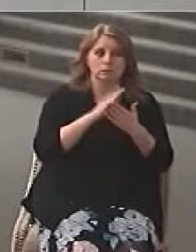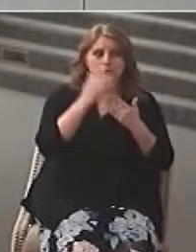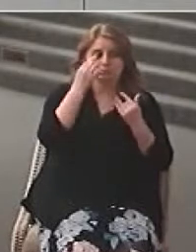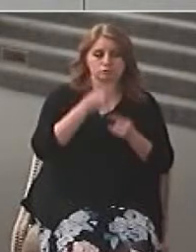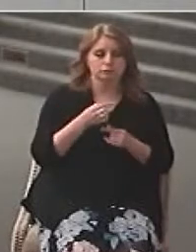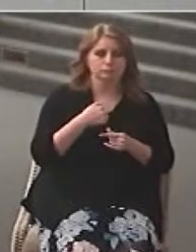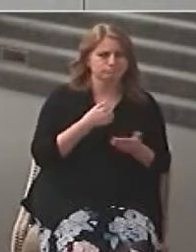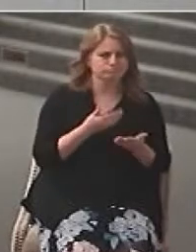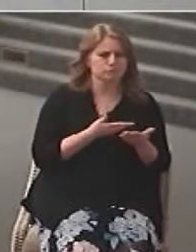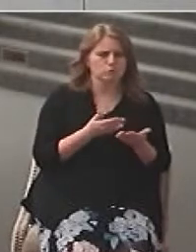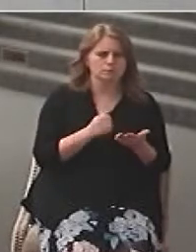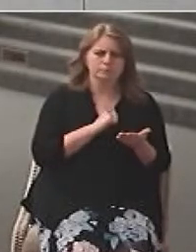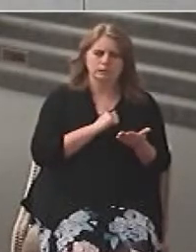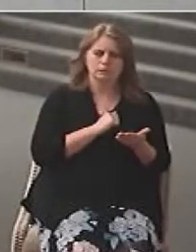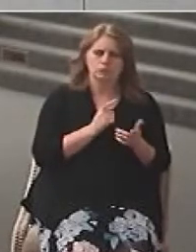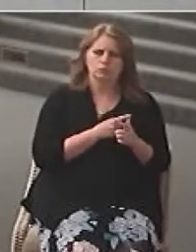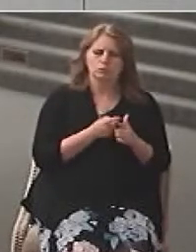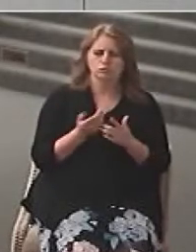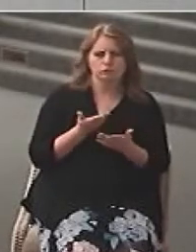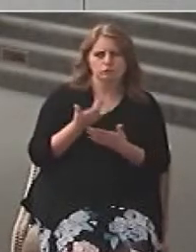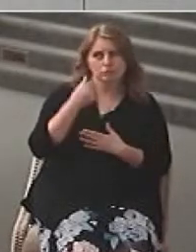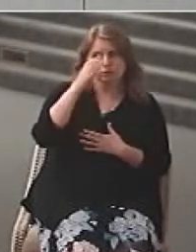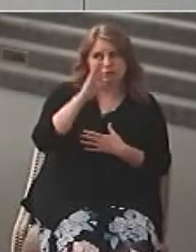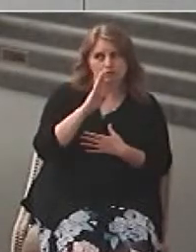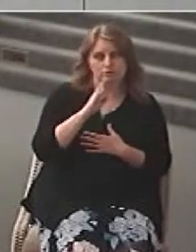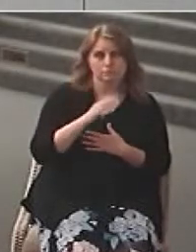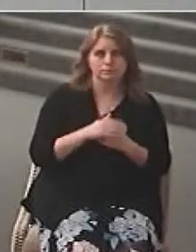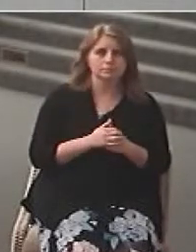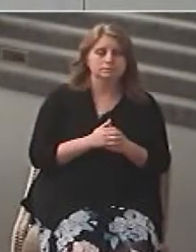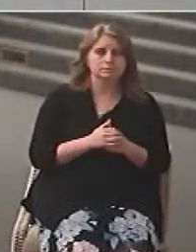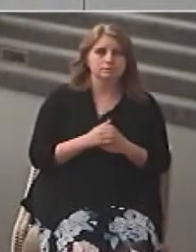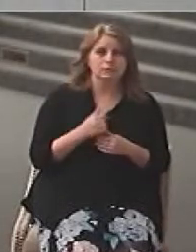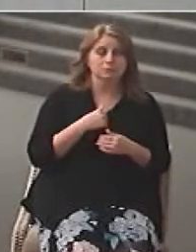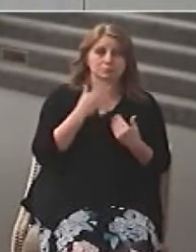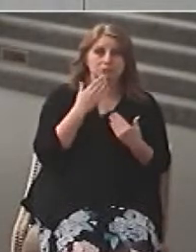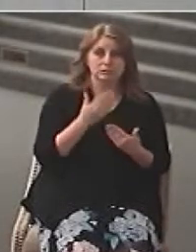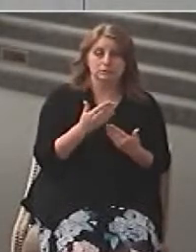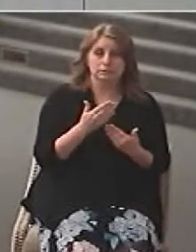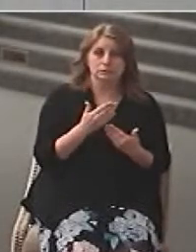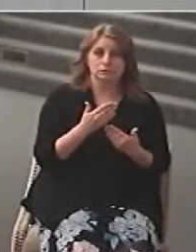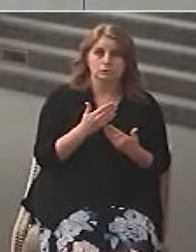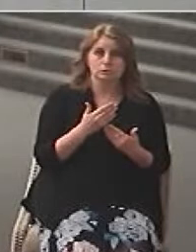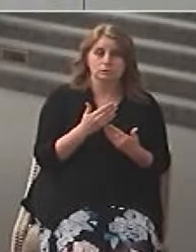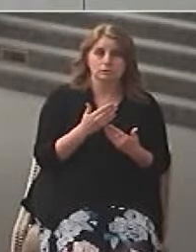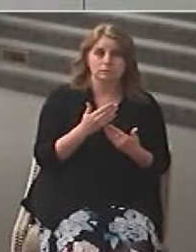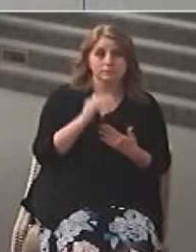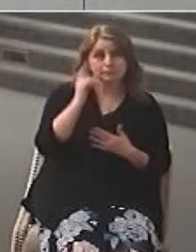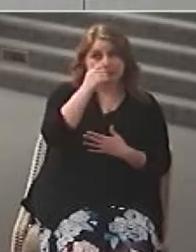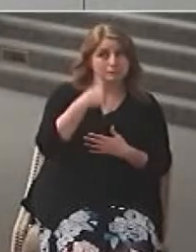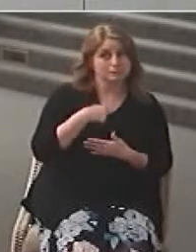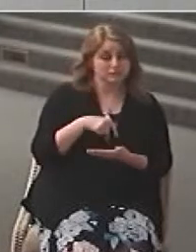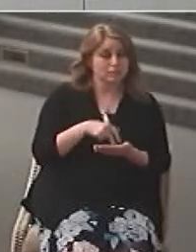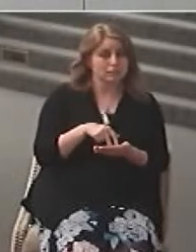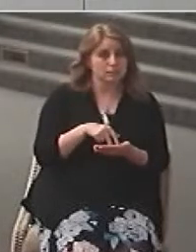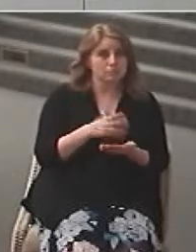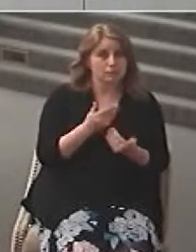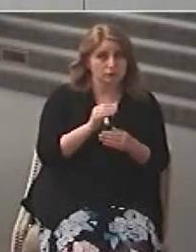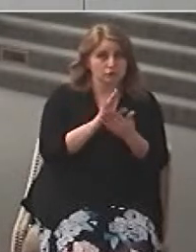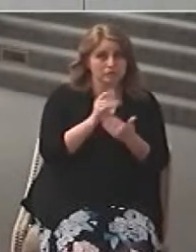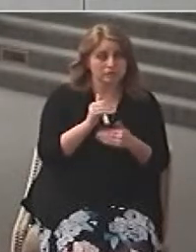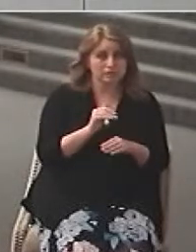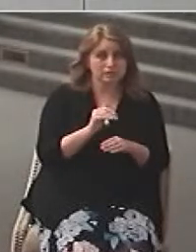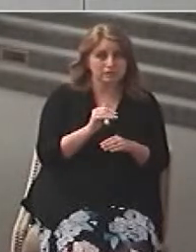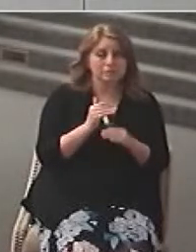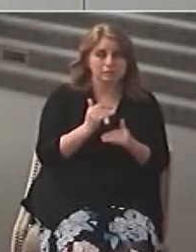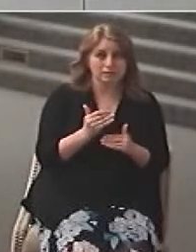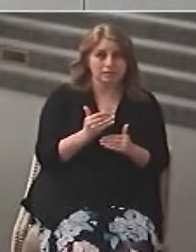I was going to serve myself or serve God. And I'm thankful that obviously because I'm standing before you today, I chose